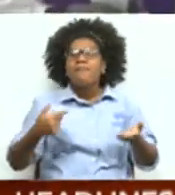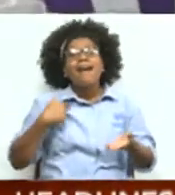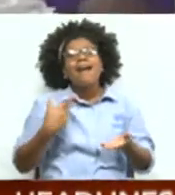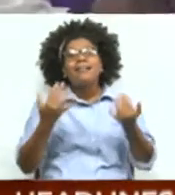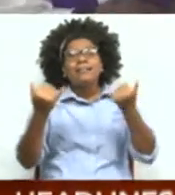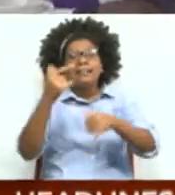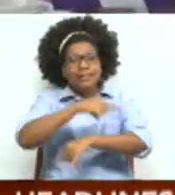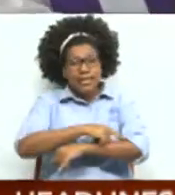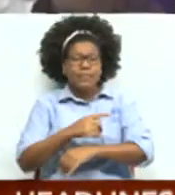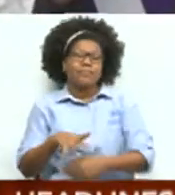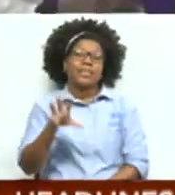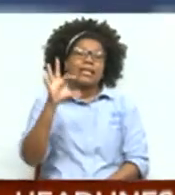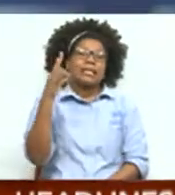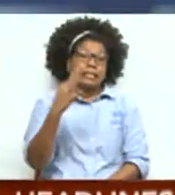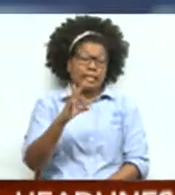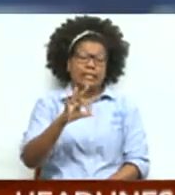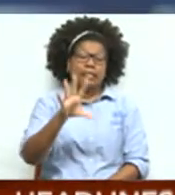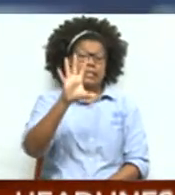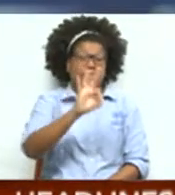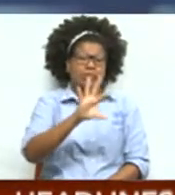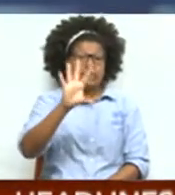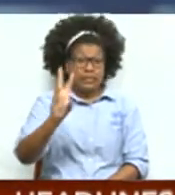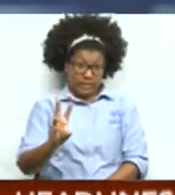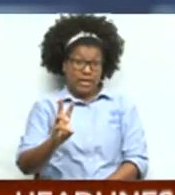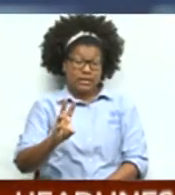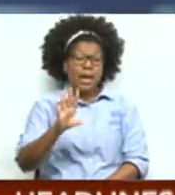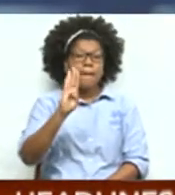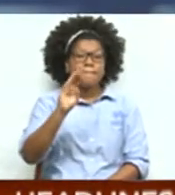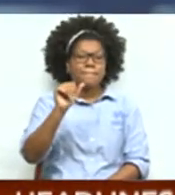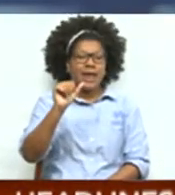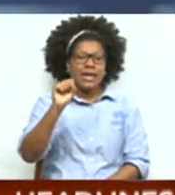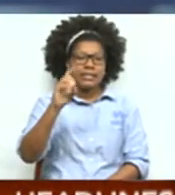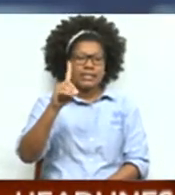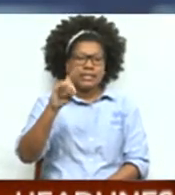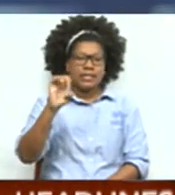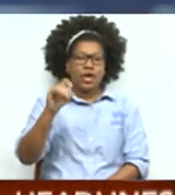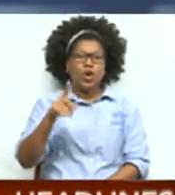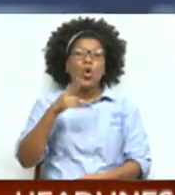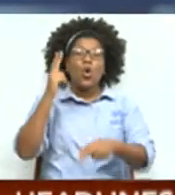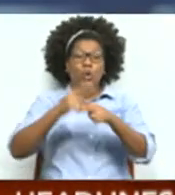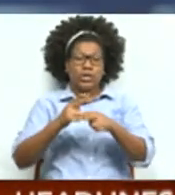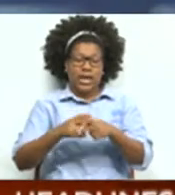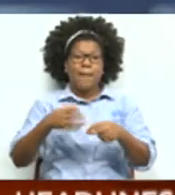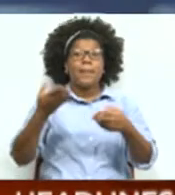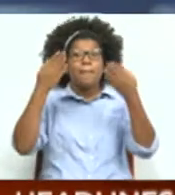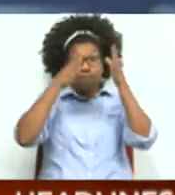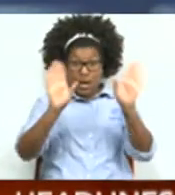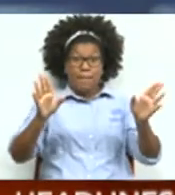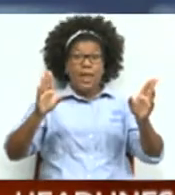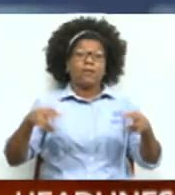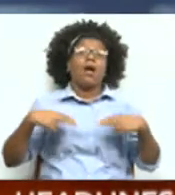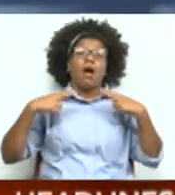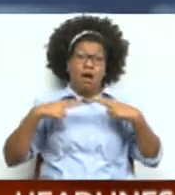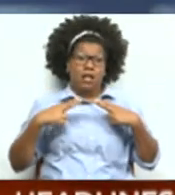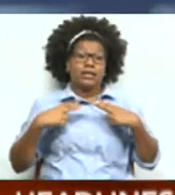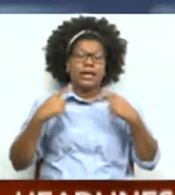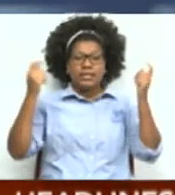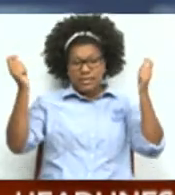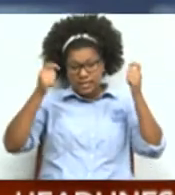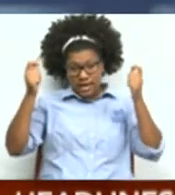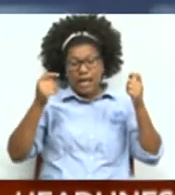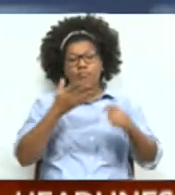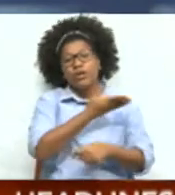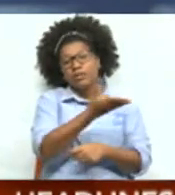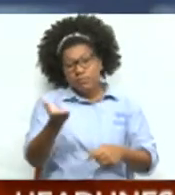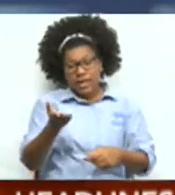the late former Prime Minister Basdeo Pandey named it a public holiday to celebrate the 1951 repeal of the harmful ordinance on